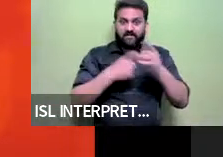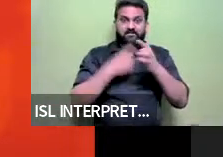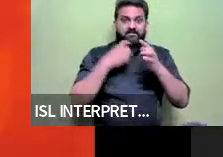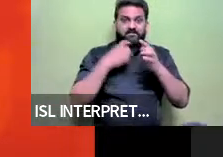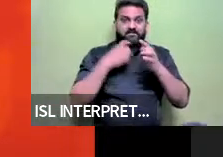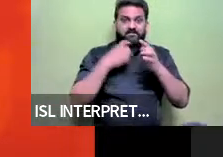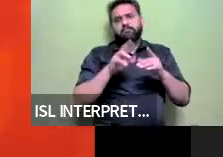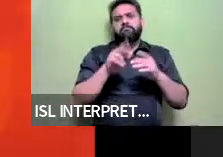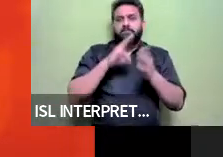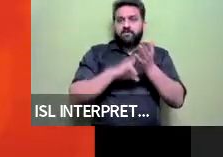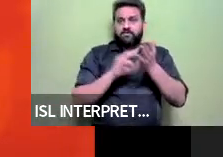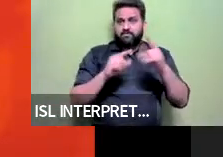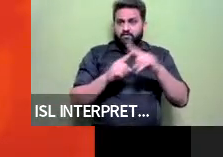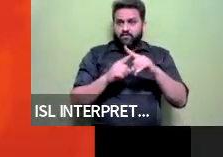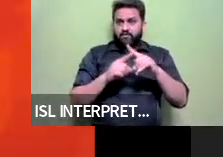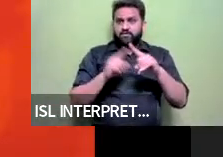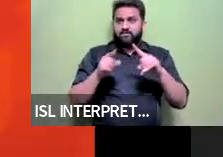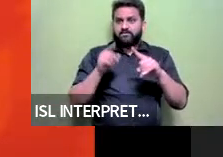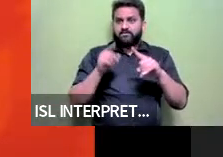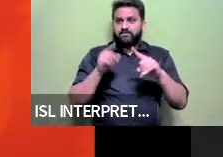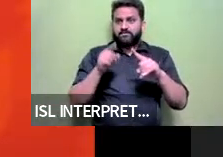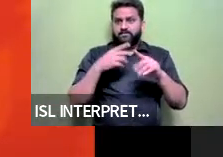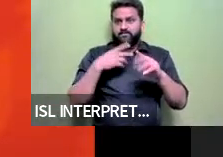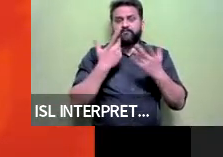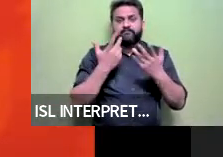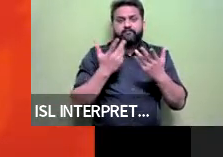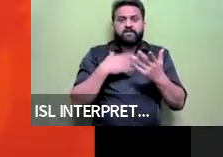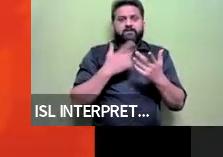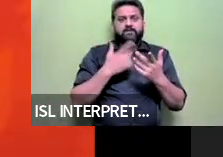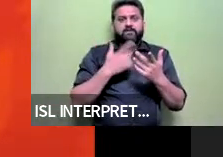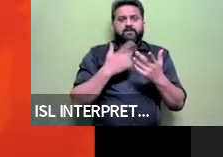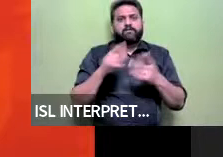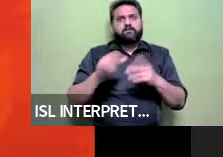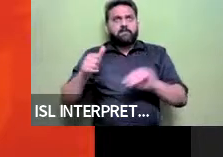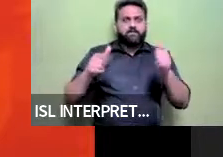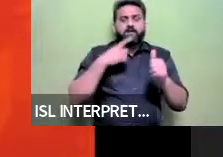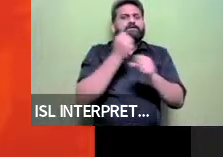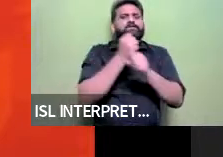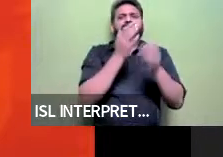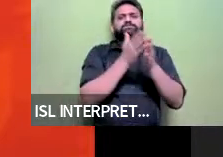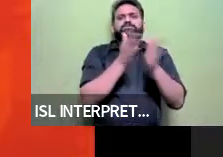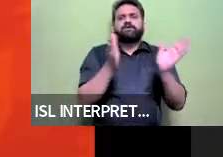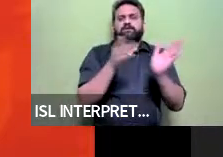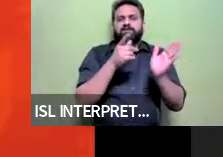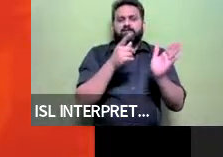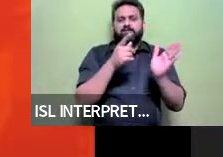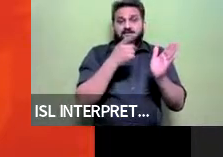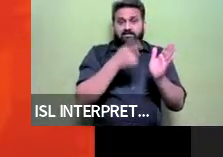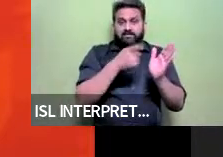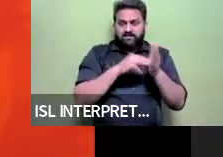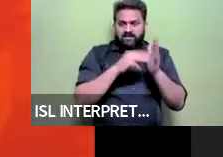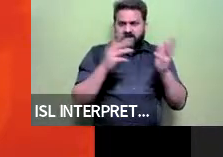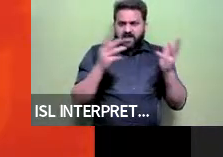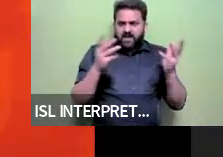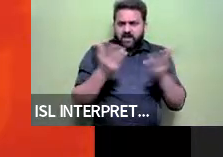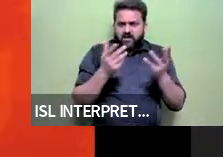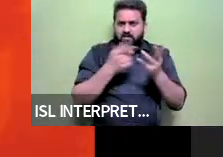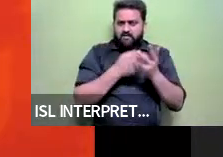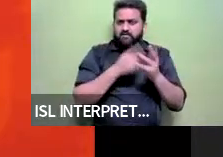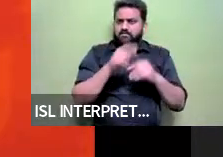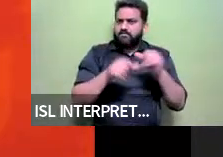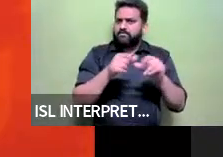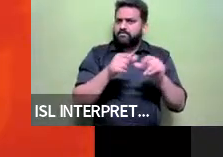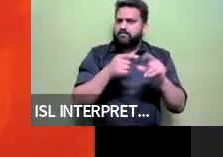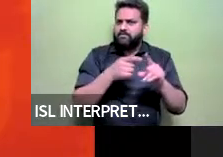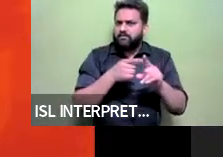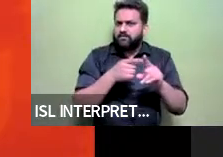moot is in April or in February, and you have a case from January, then it shows that how latest cases you are using, how good